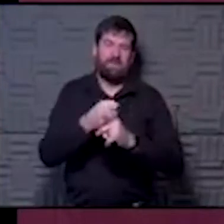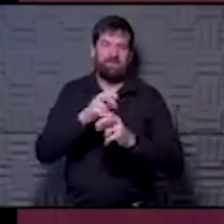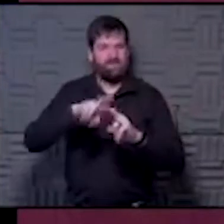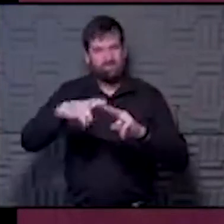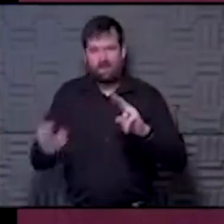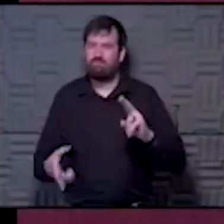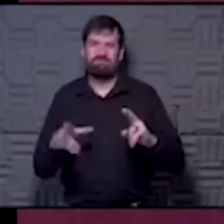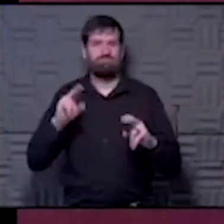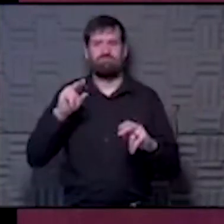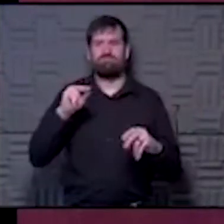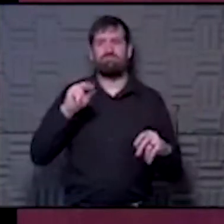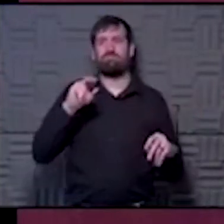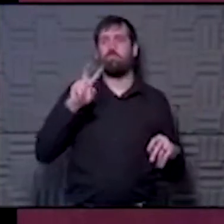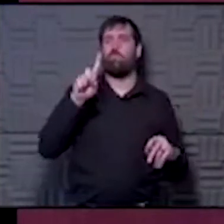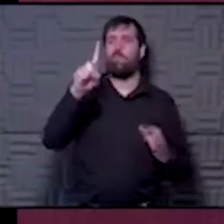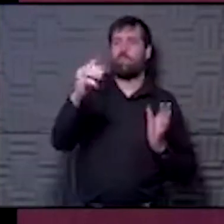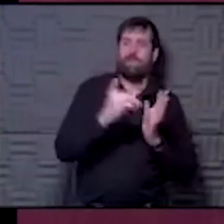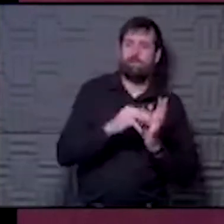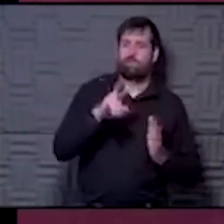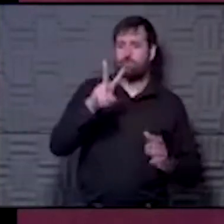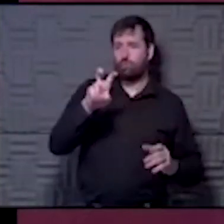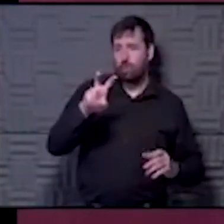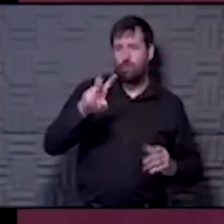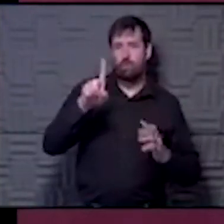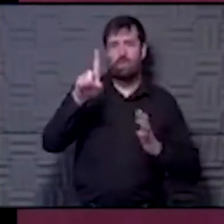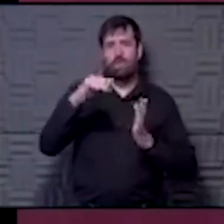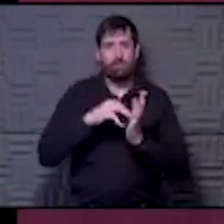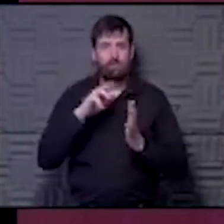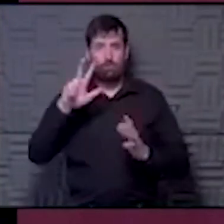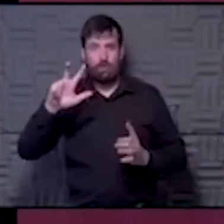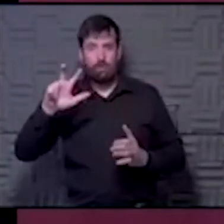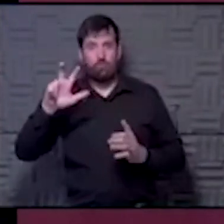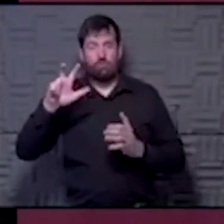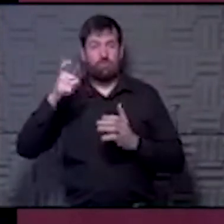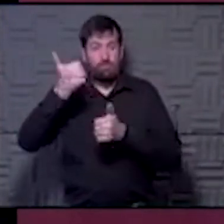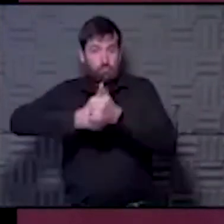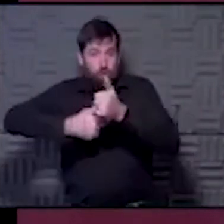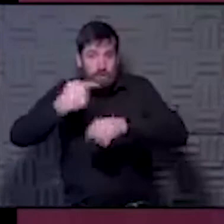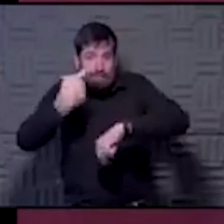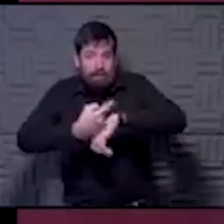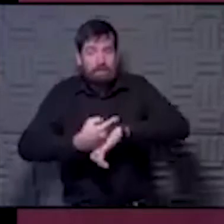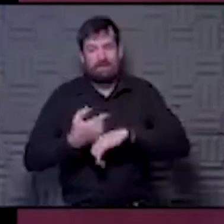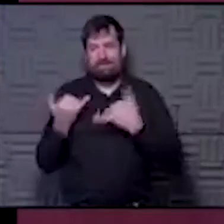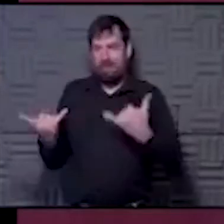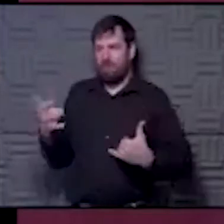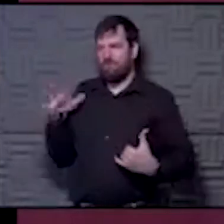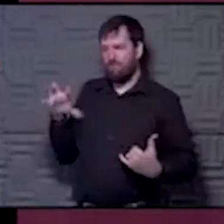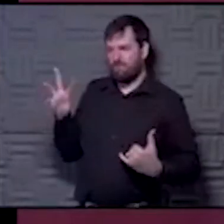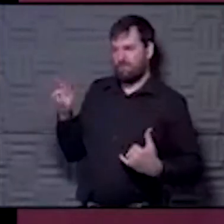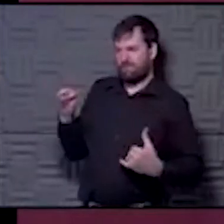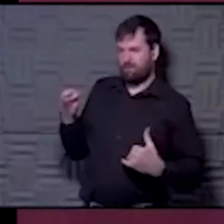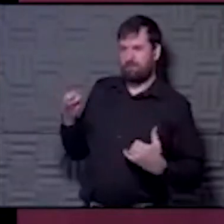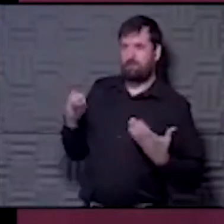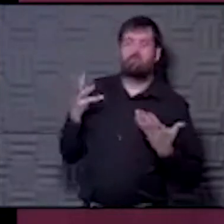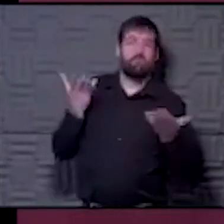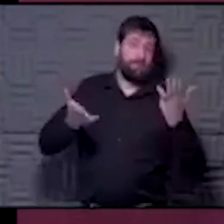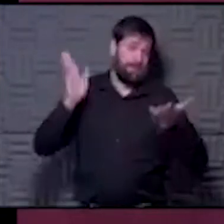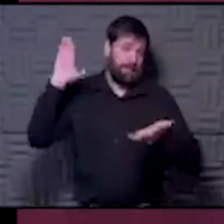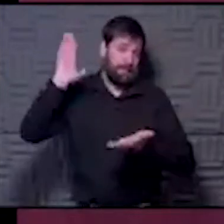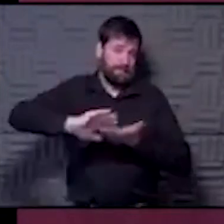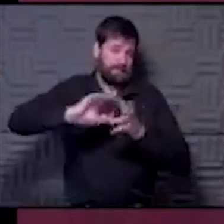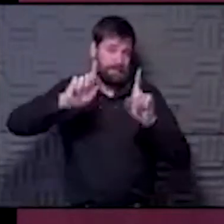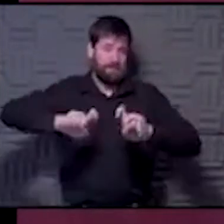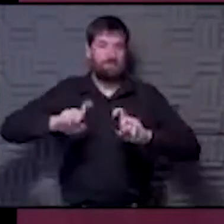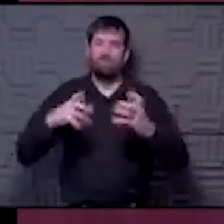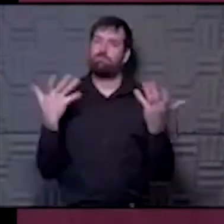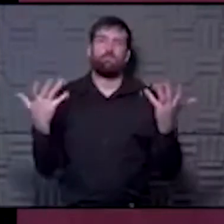12 or 1,300 new cases a day. We've gone down to 650 or 5. So part of that may be testing. But I think the real truth that we just have to recognize is it's